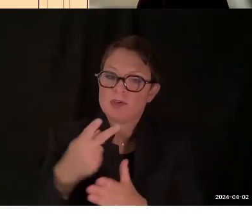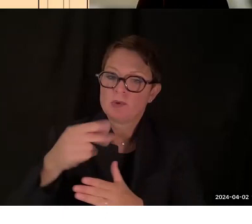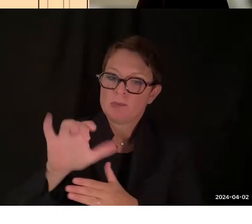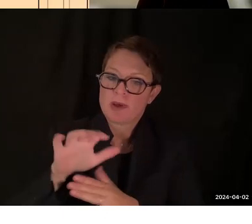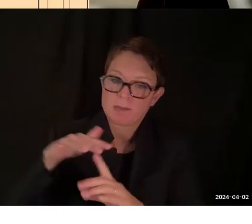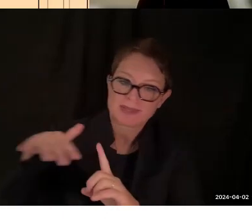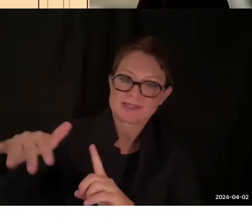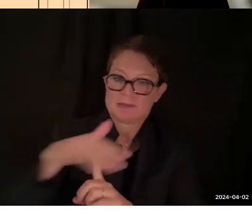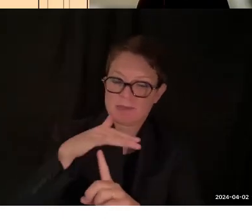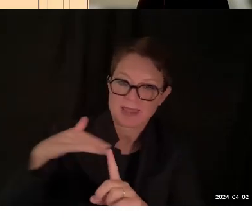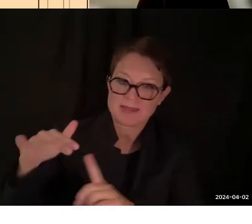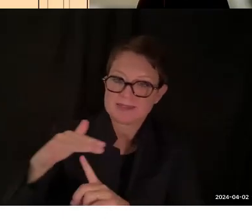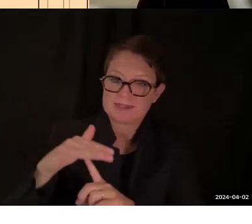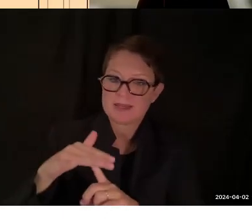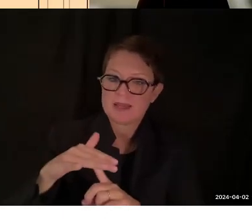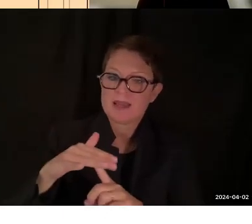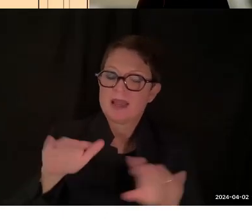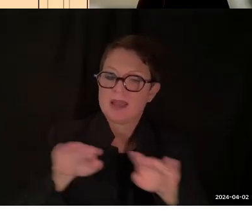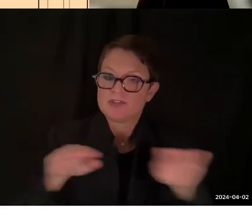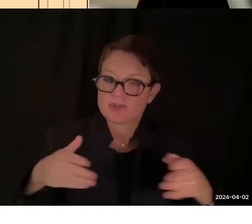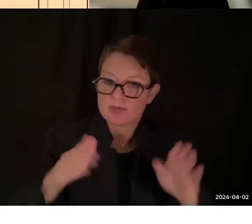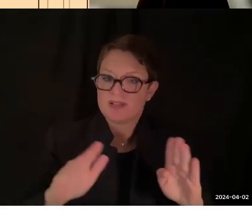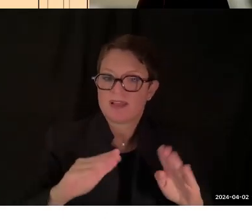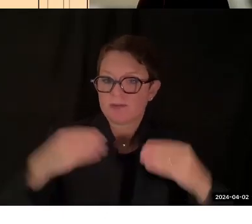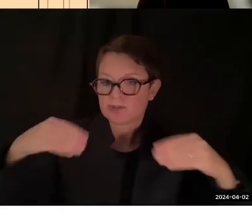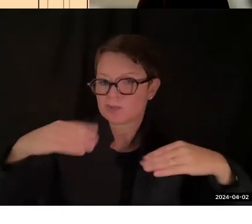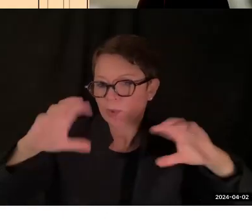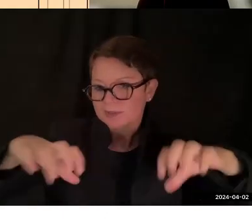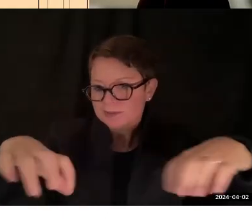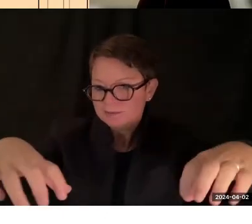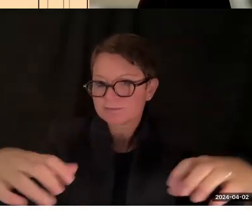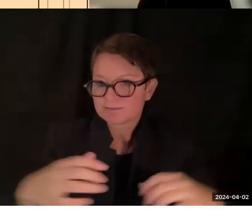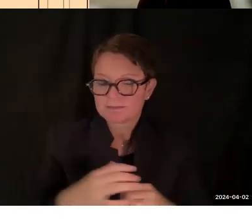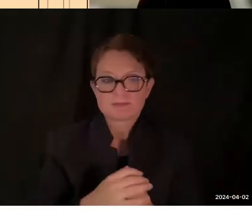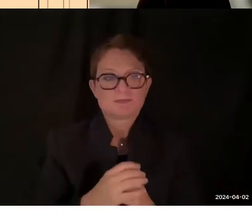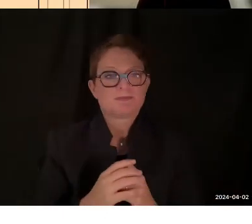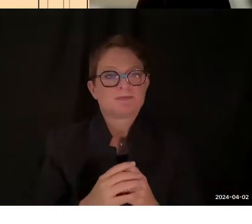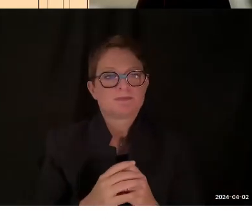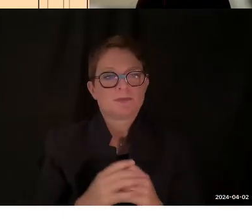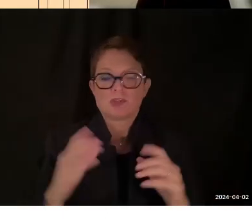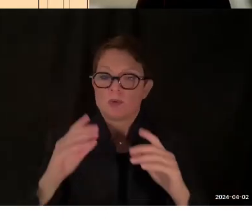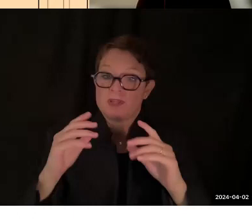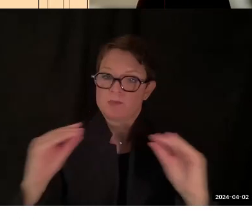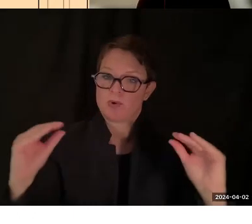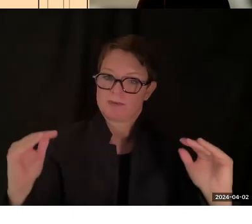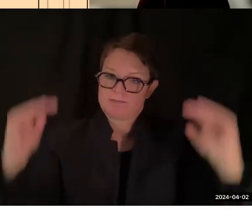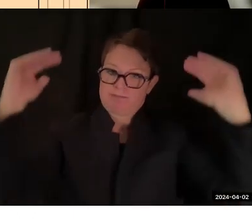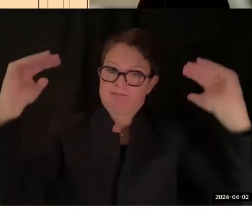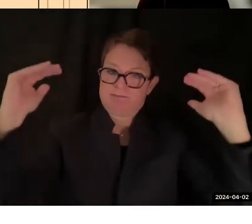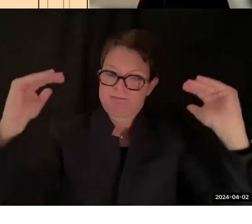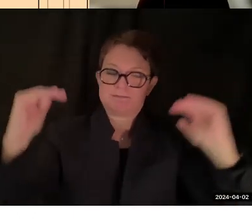space and activation at street level. Next slide, please.